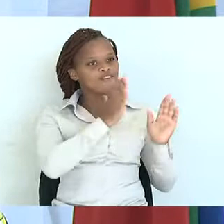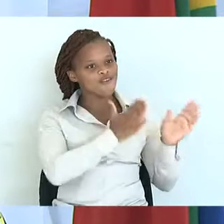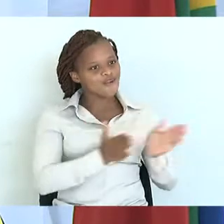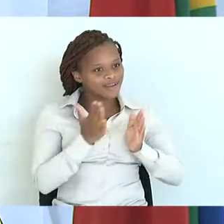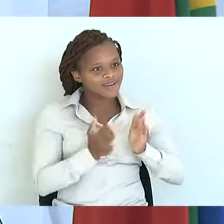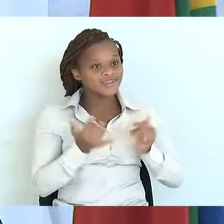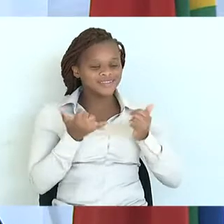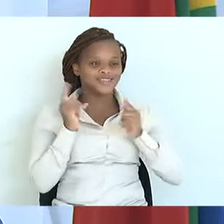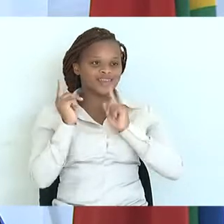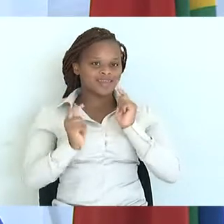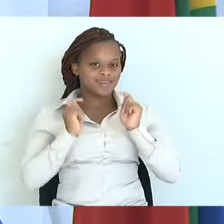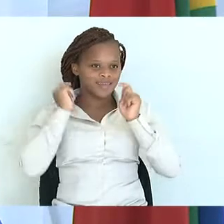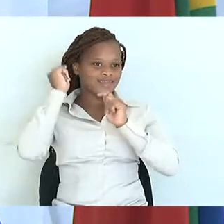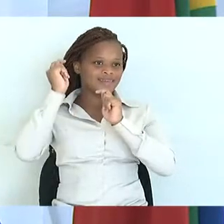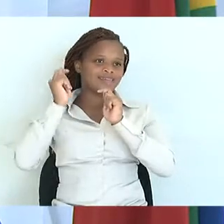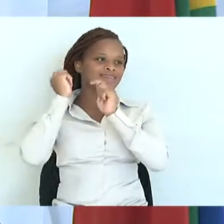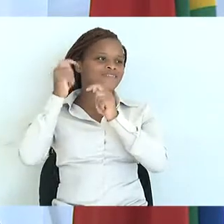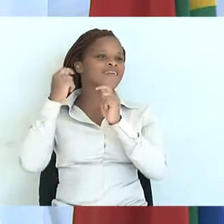this